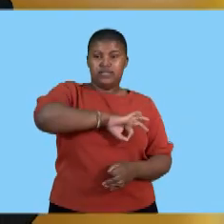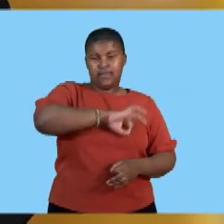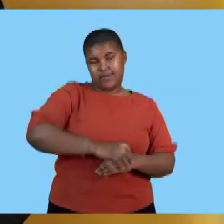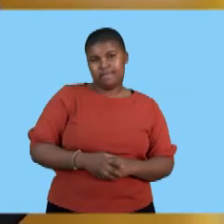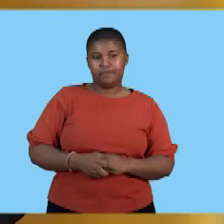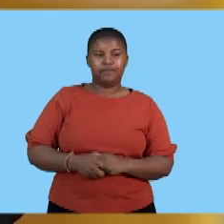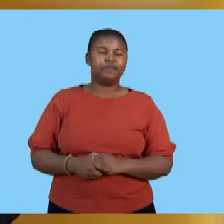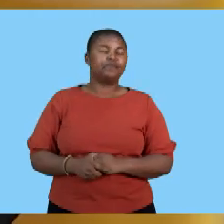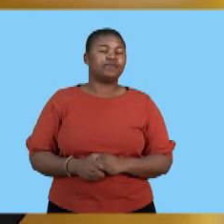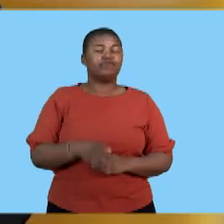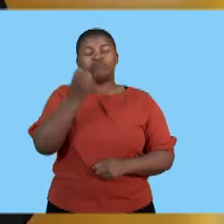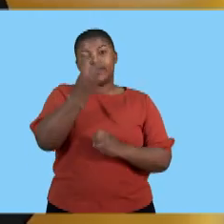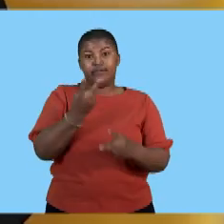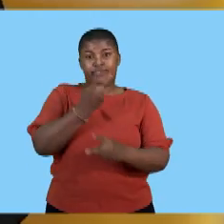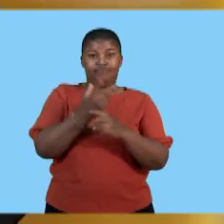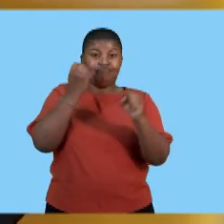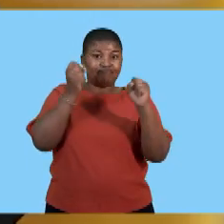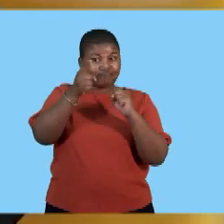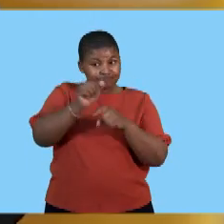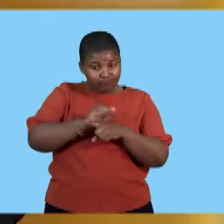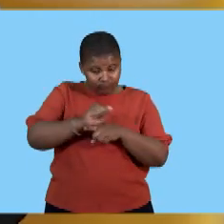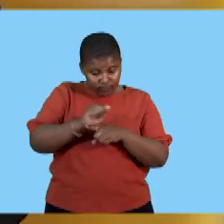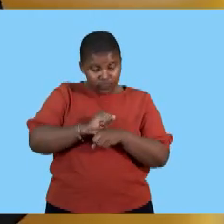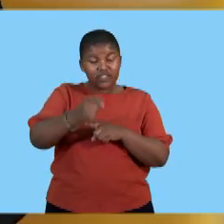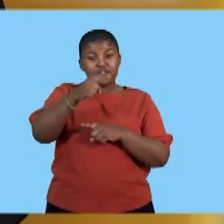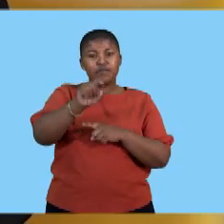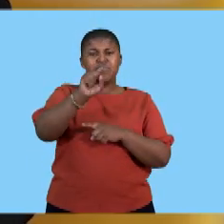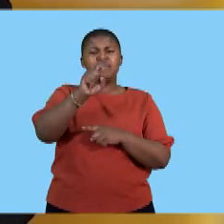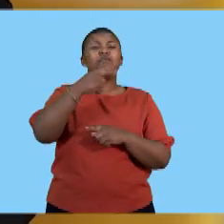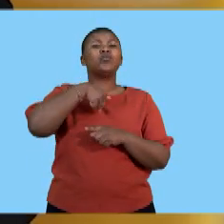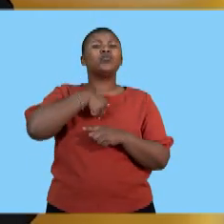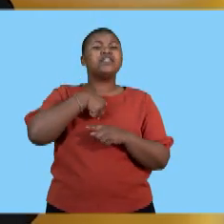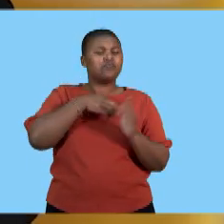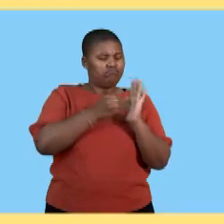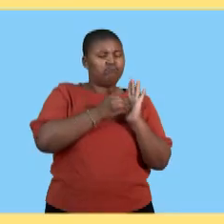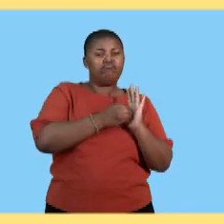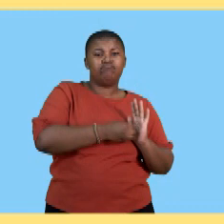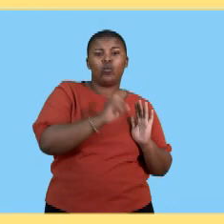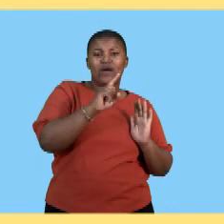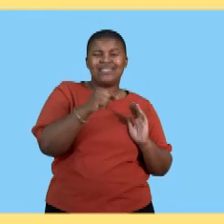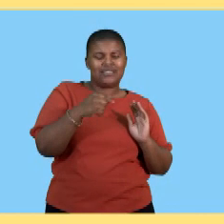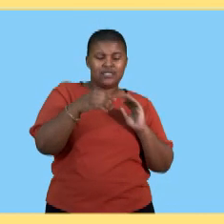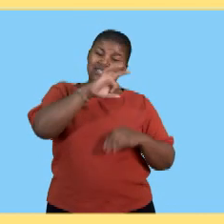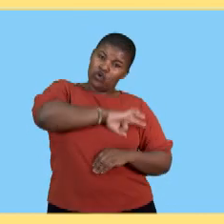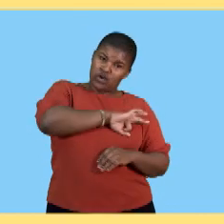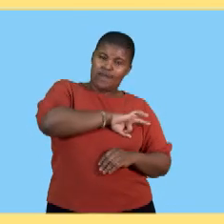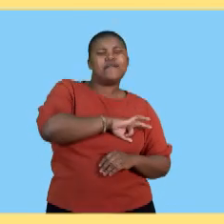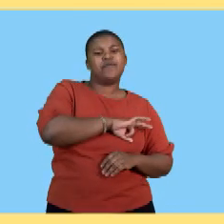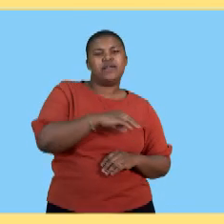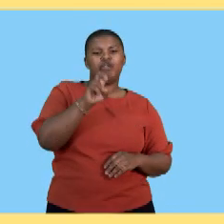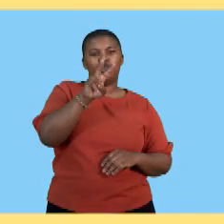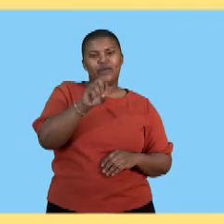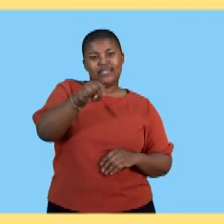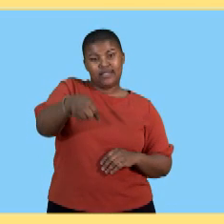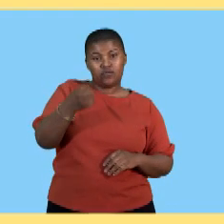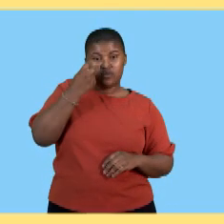So let me say this again. When you prepare your statement of comprehensive income, what we will record, it is the gross, the 20,000,